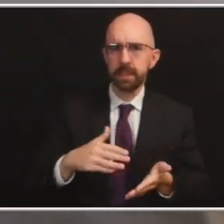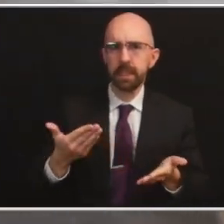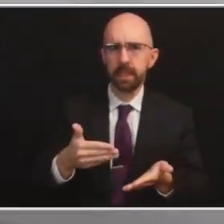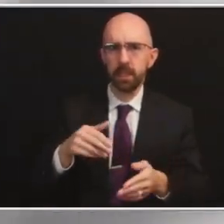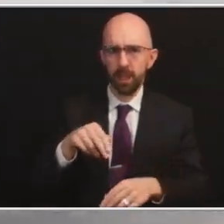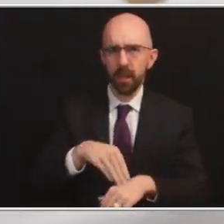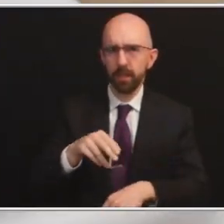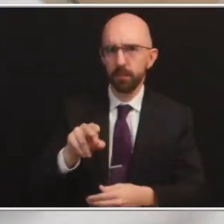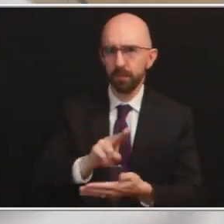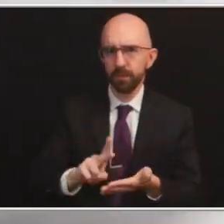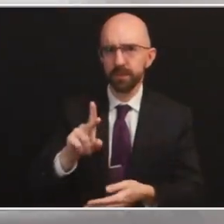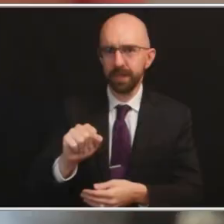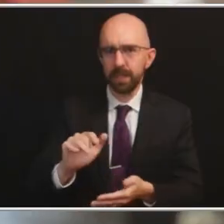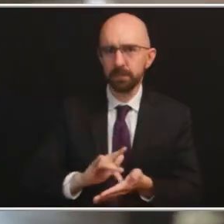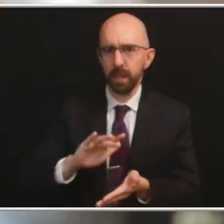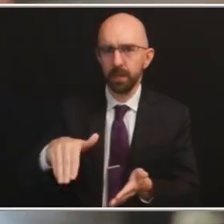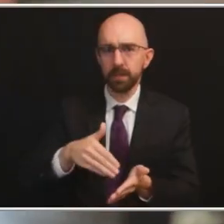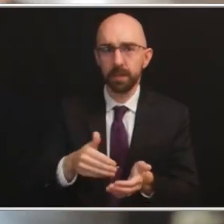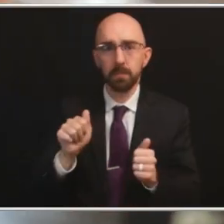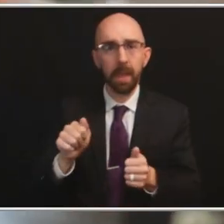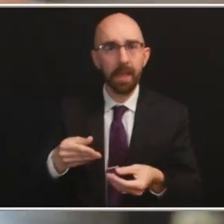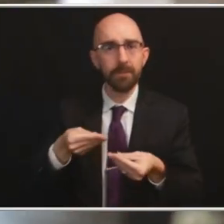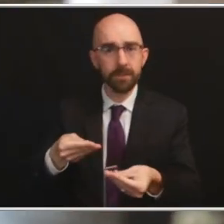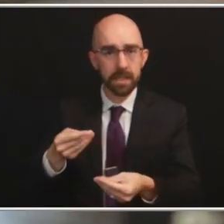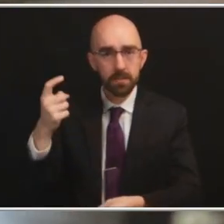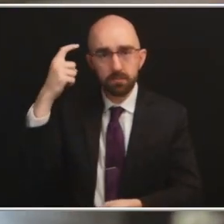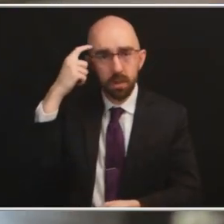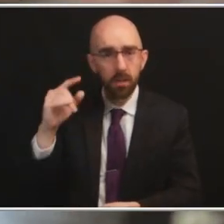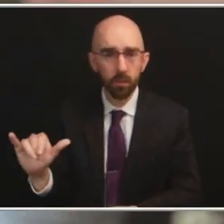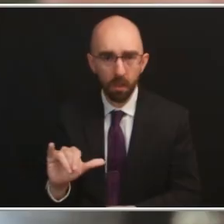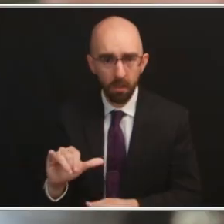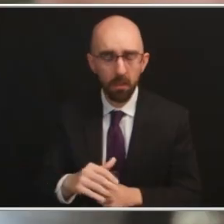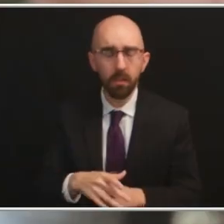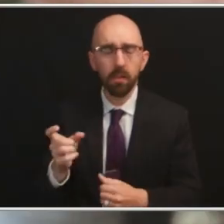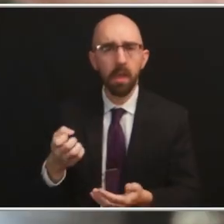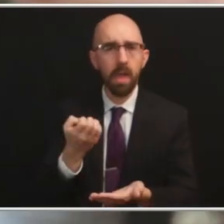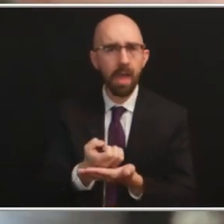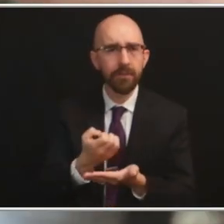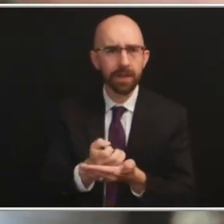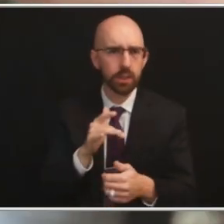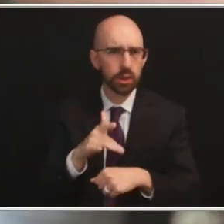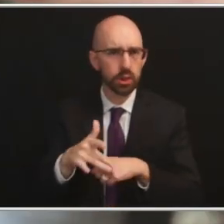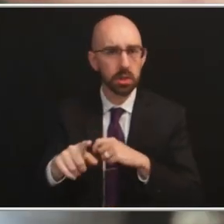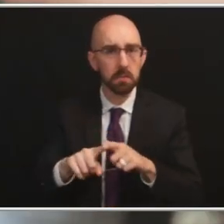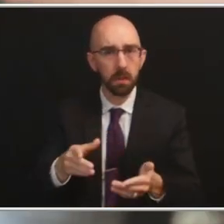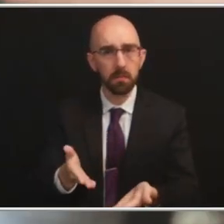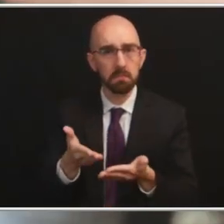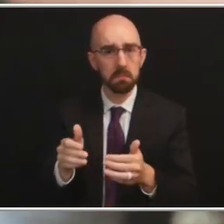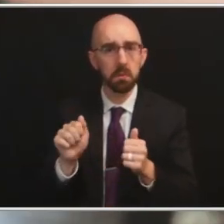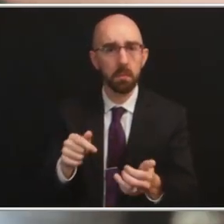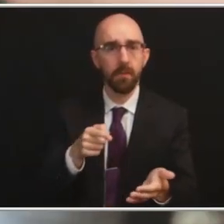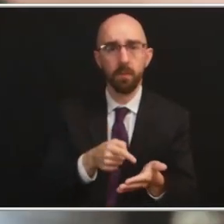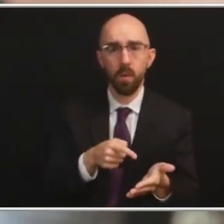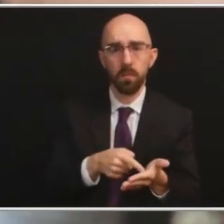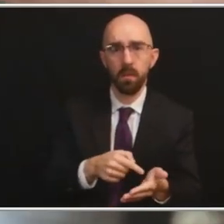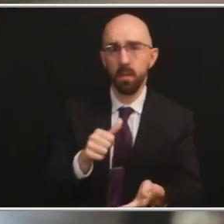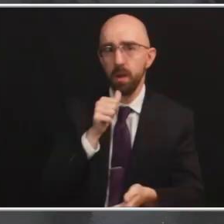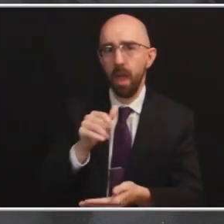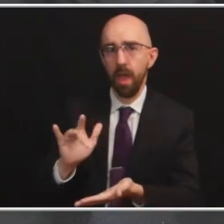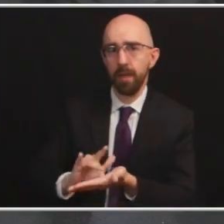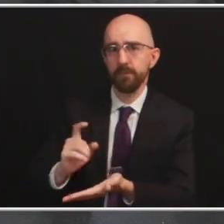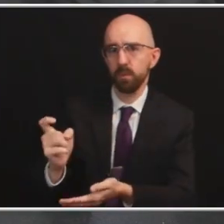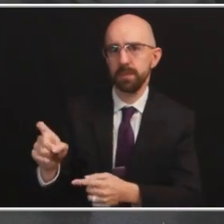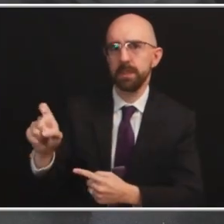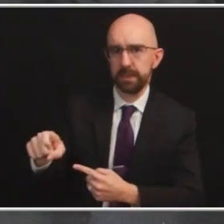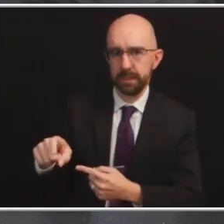suggests creatine may also fuel the brain. It's early evidence, but it suggests there could be an affordable, non-pharmacological method for